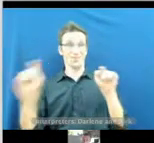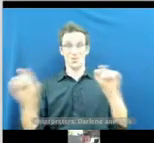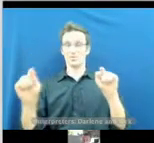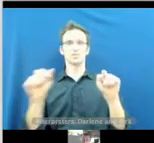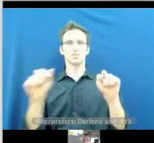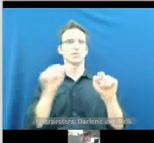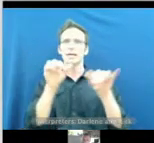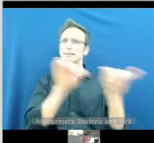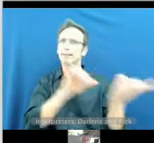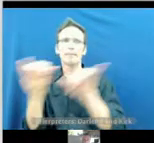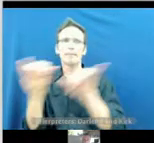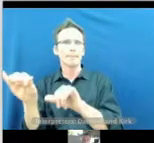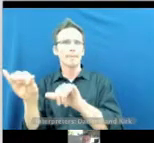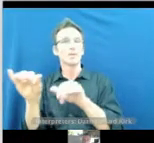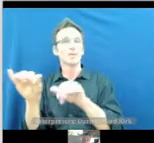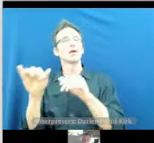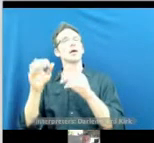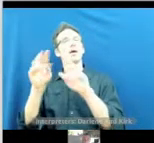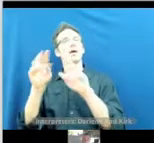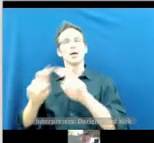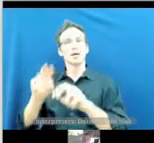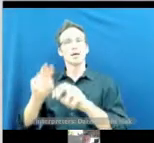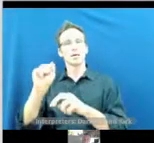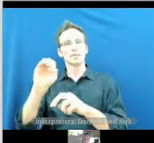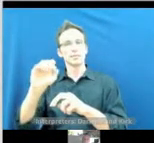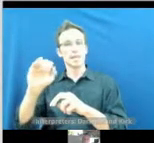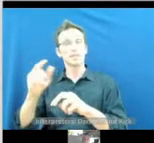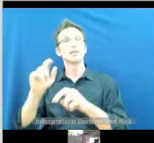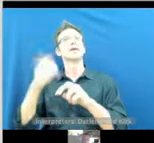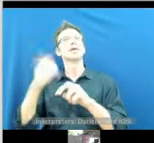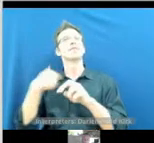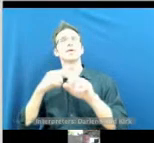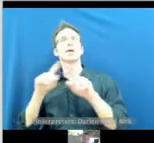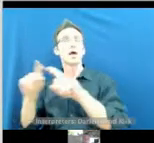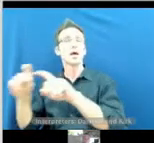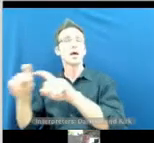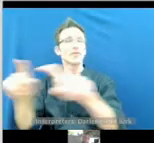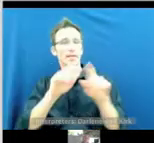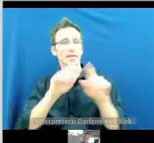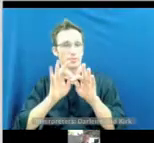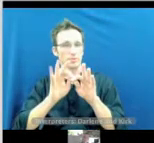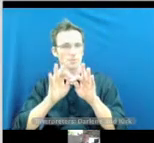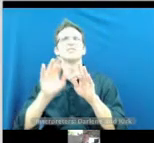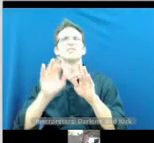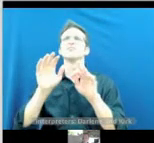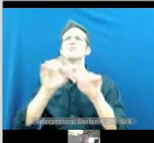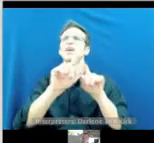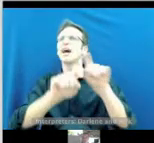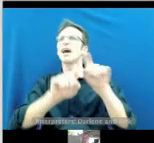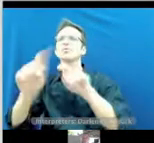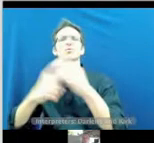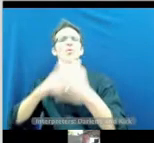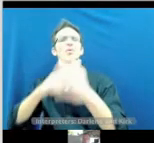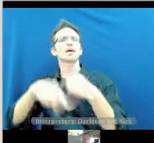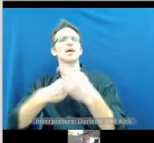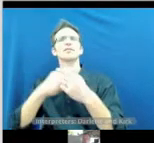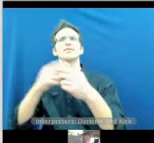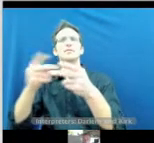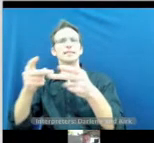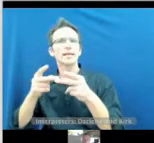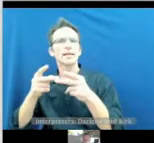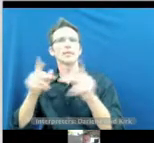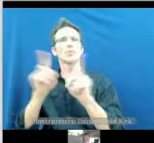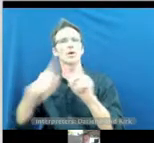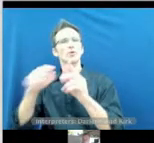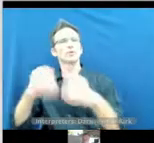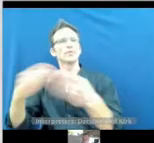to interpreters, and we've done surveying, and you say, let's talk about the various quote-unquote settings where interpreting services are